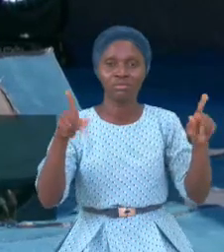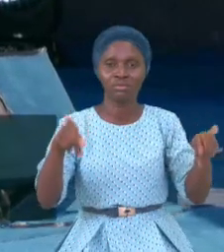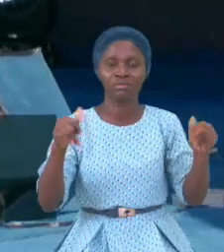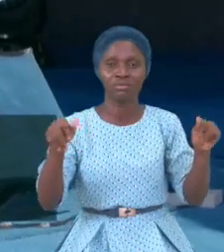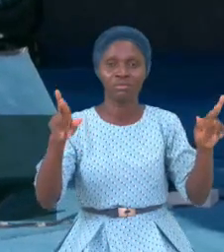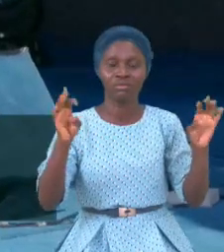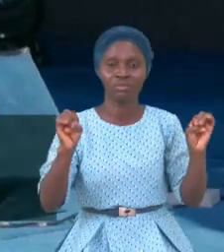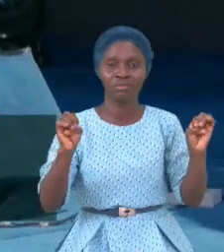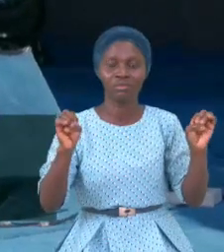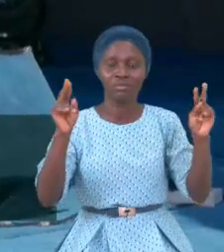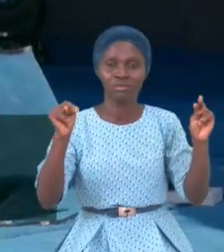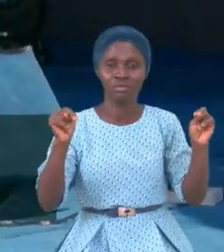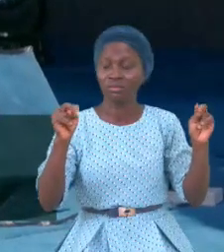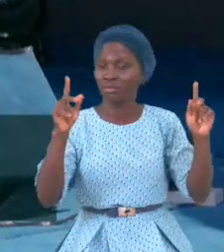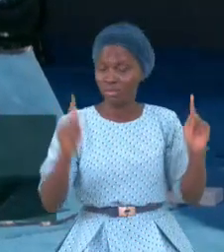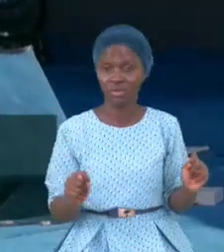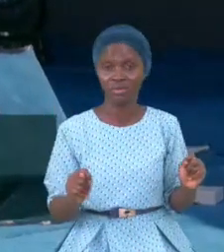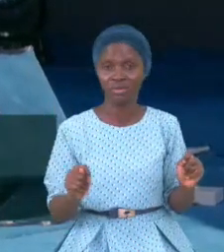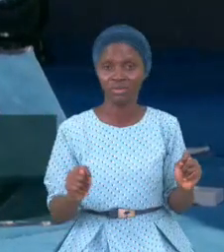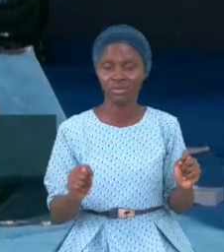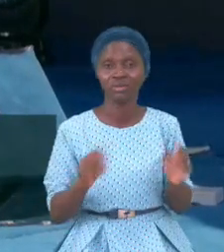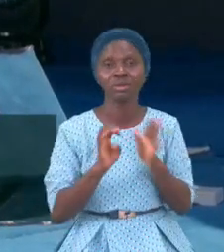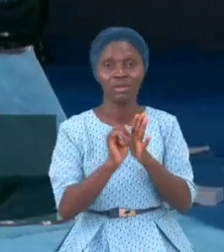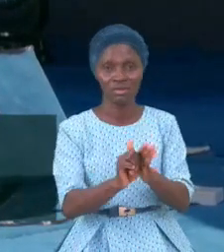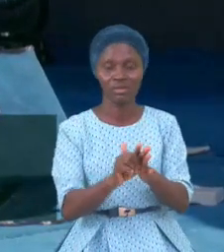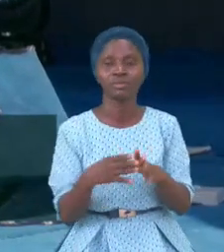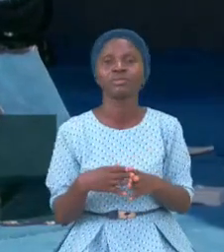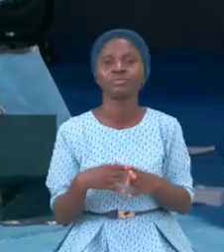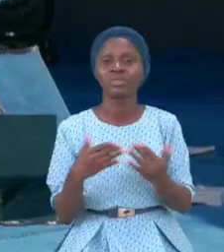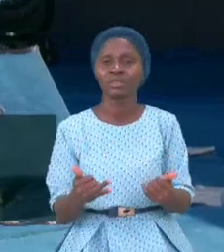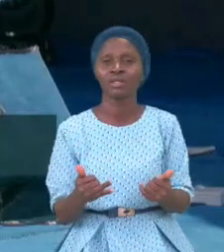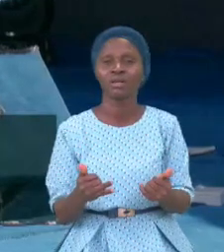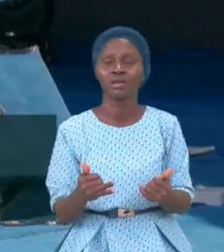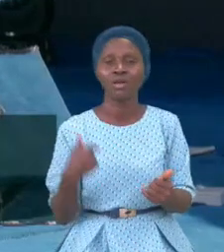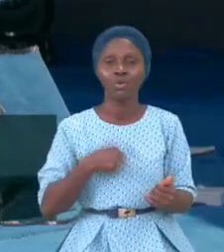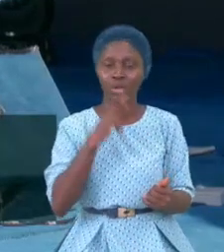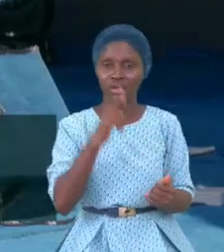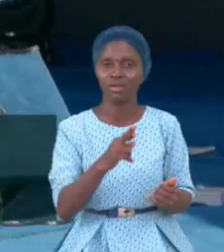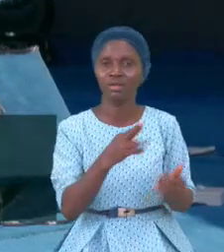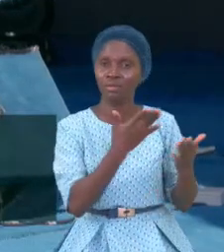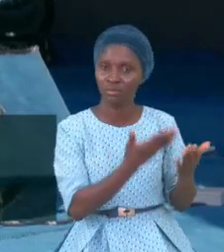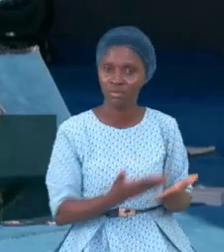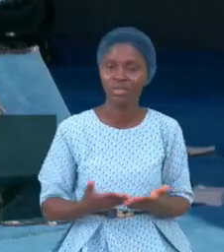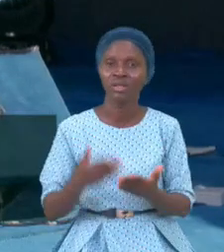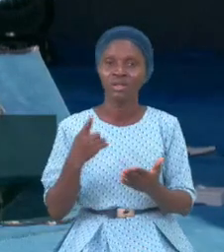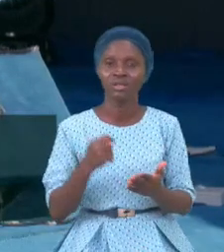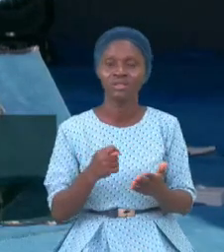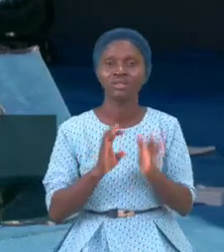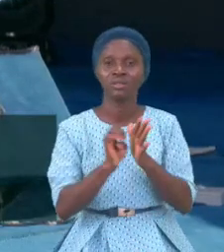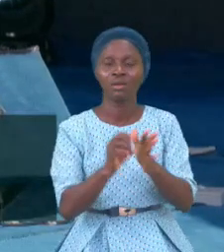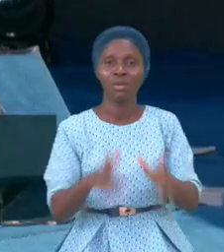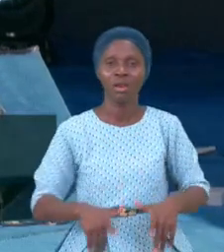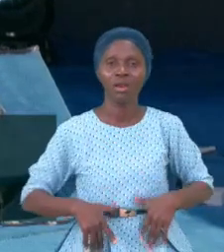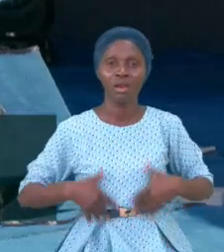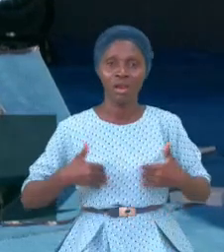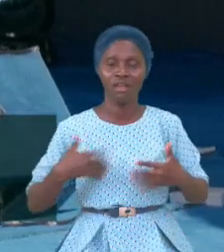calling of Joshua. Joshua, think about this man. Since we came to know him in